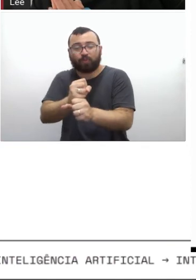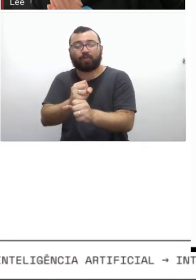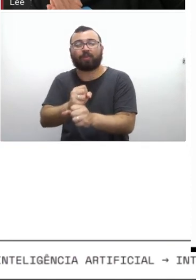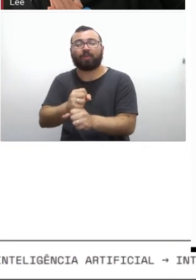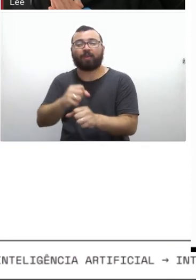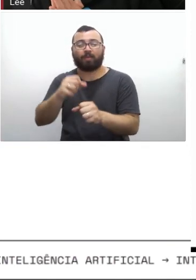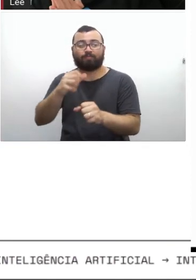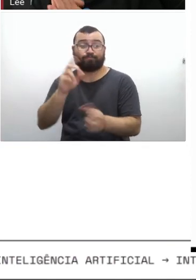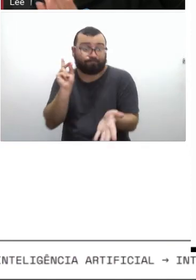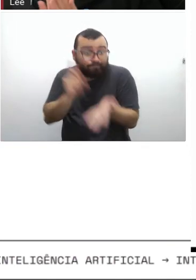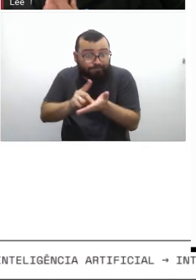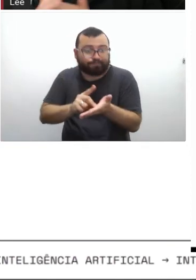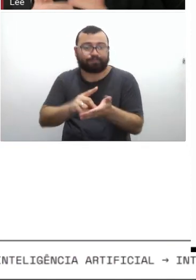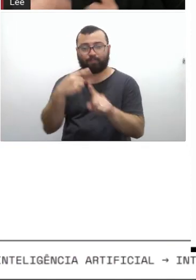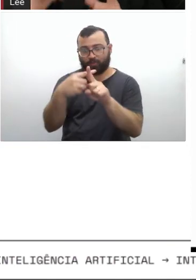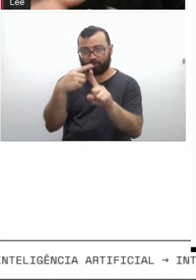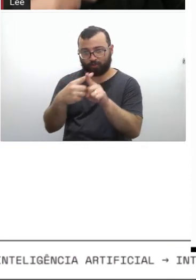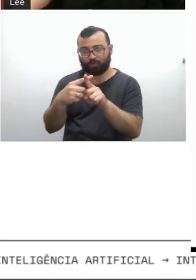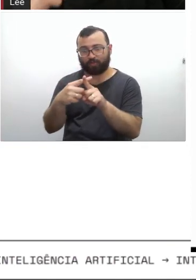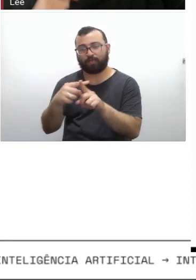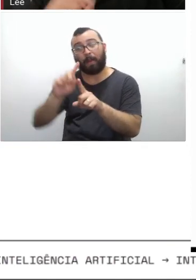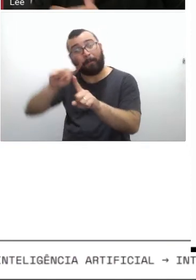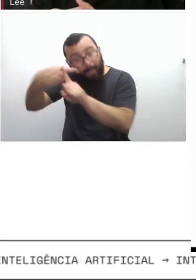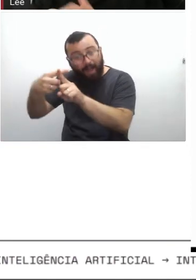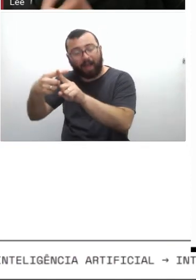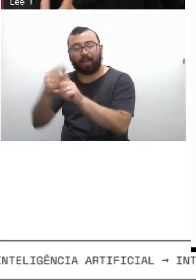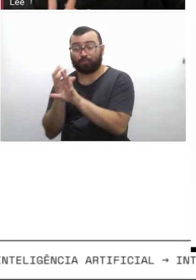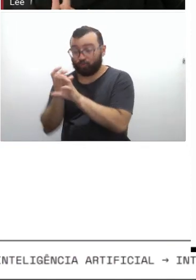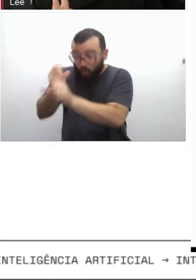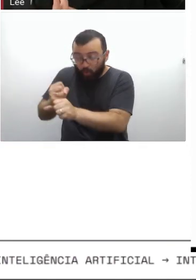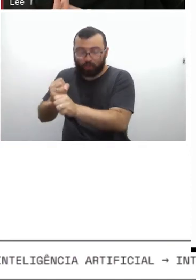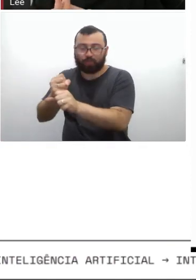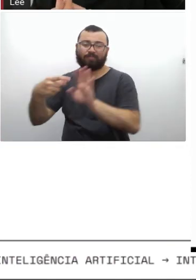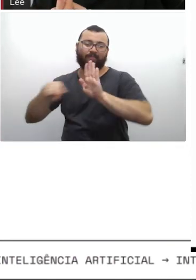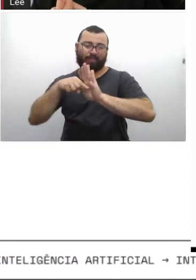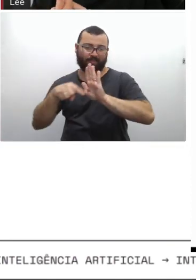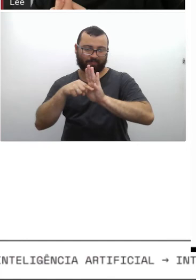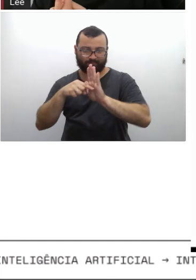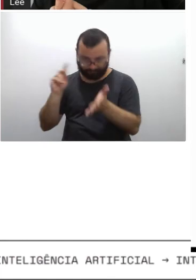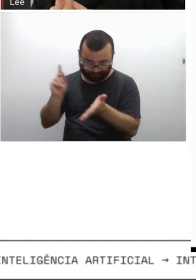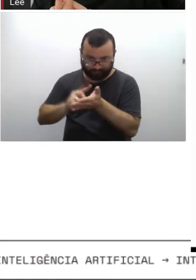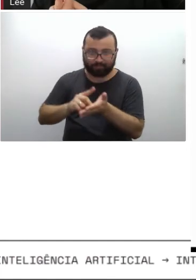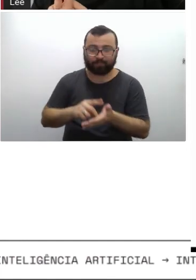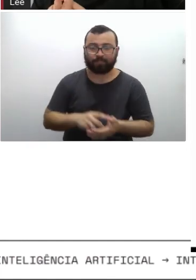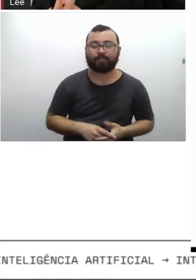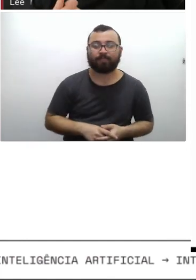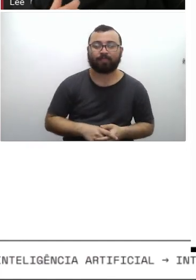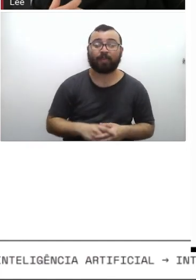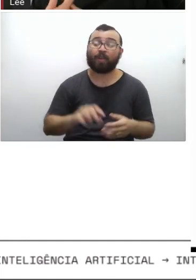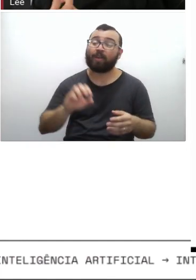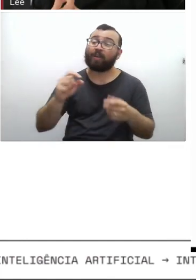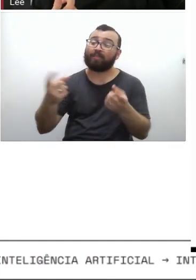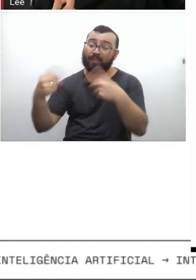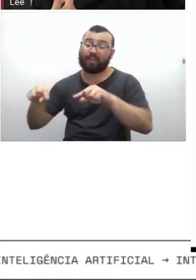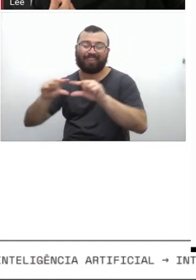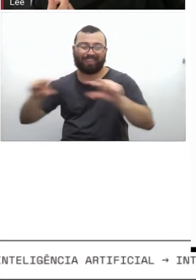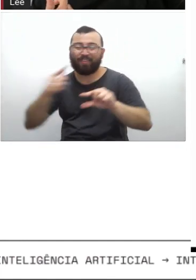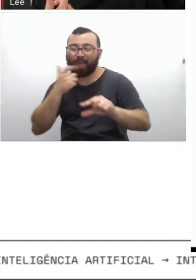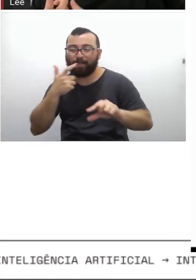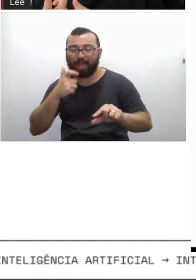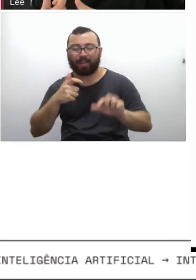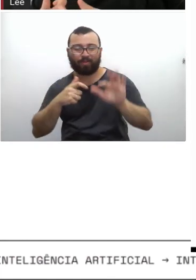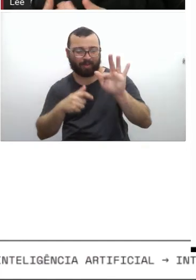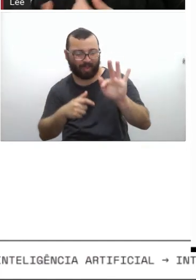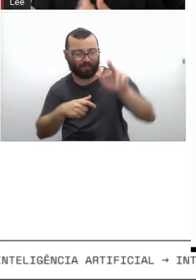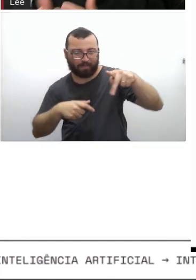of false negatives. And the same we can do for a false positive rate, so an FPR. We could say an FPR is the total